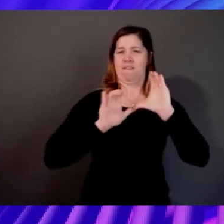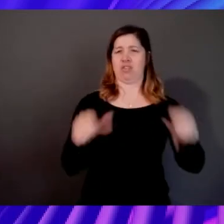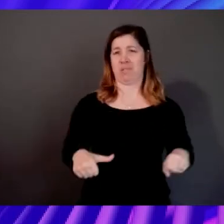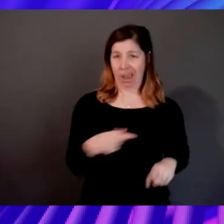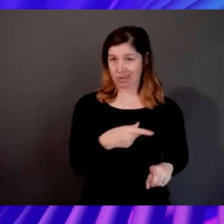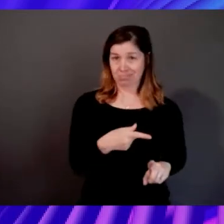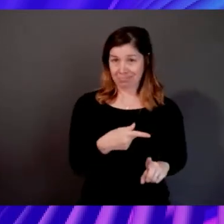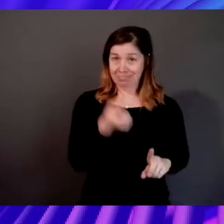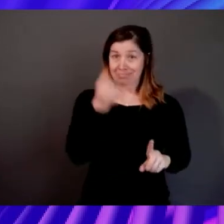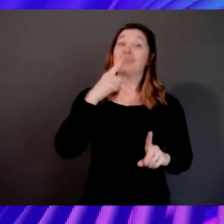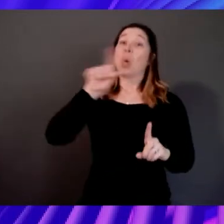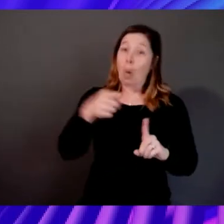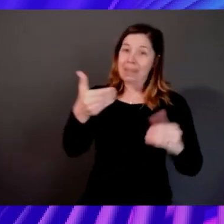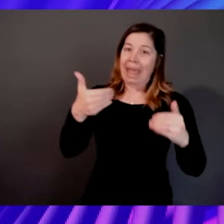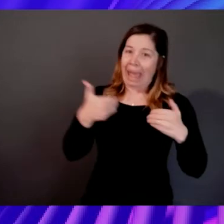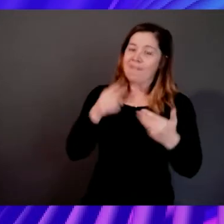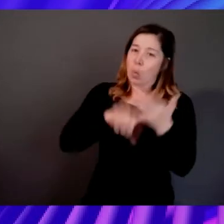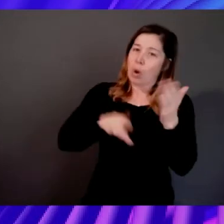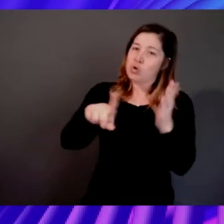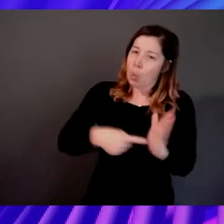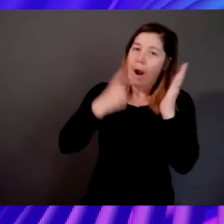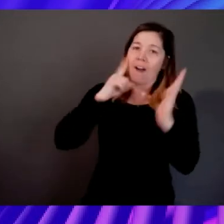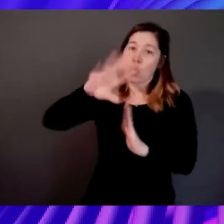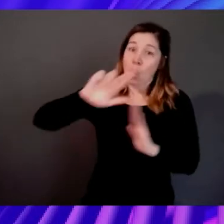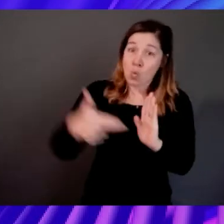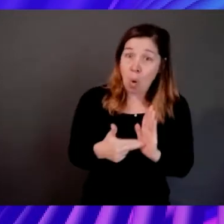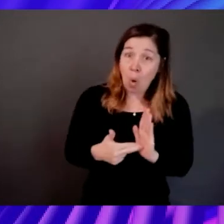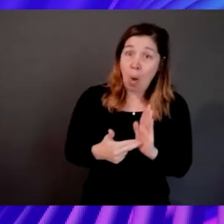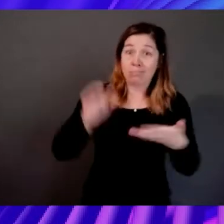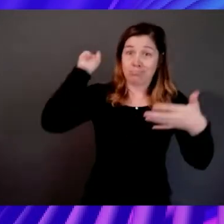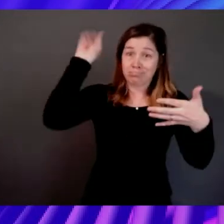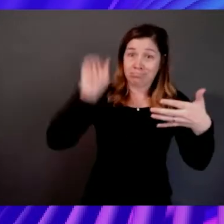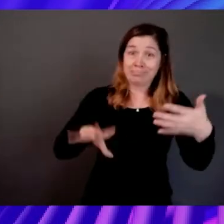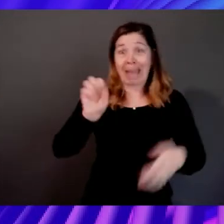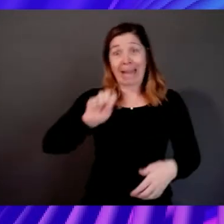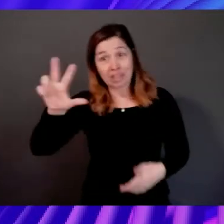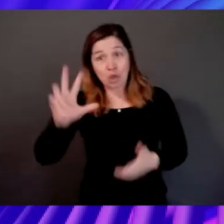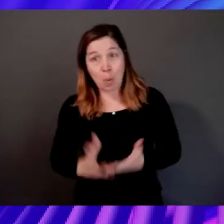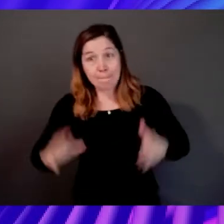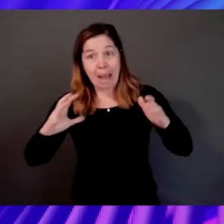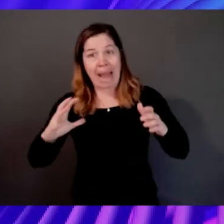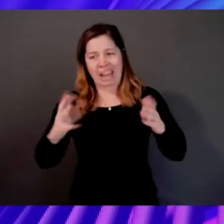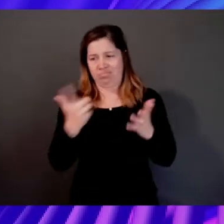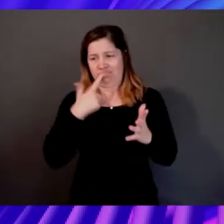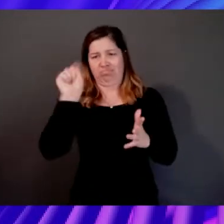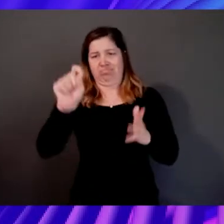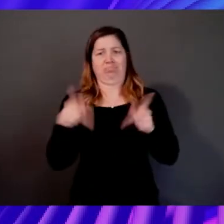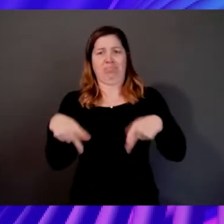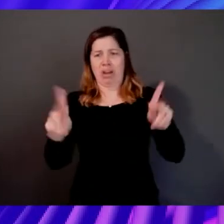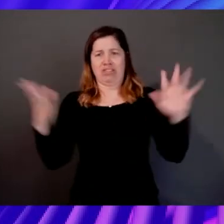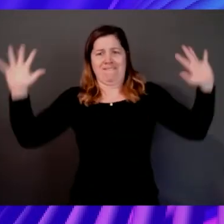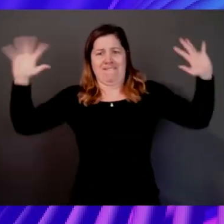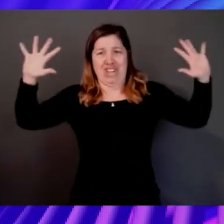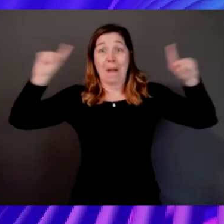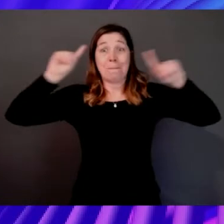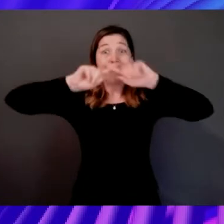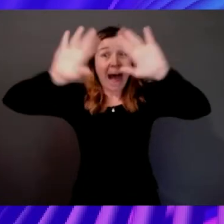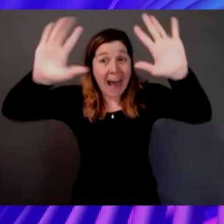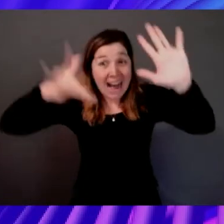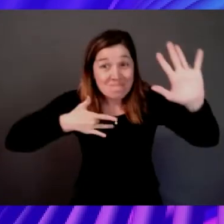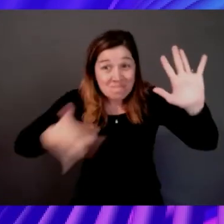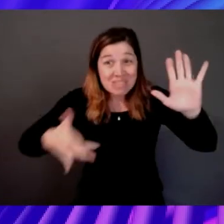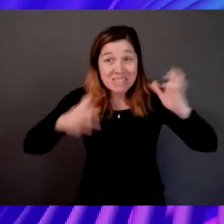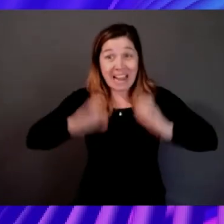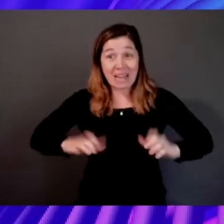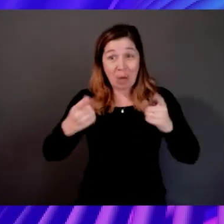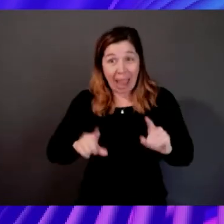particular role, right? You have an app that just reads from an S3 bucket, that's all the permission that it should have. But what often happens with customers is somebody's building